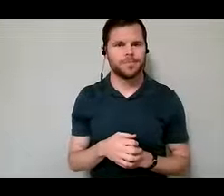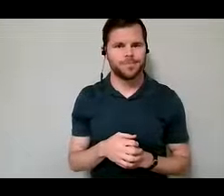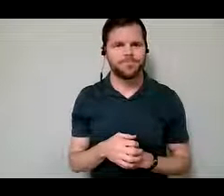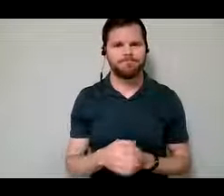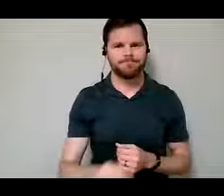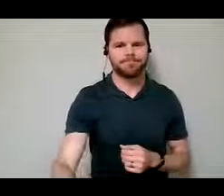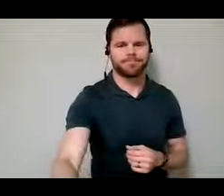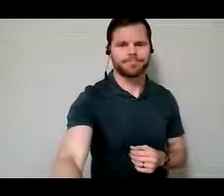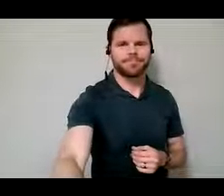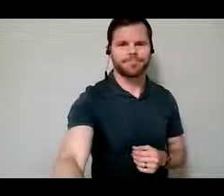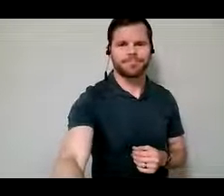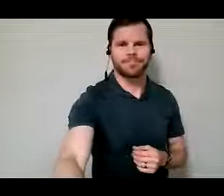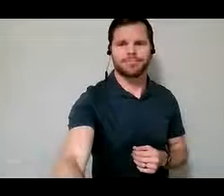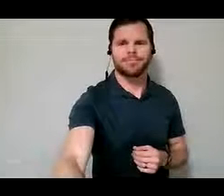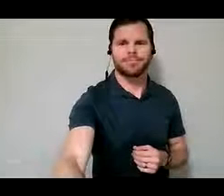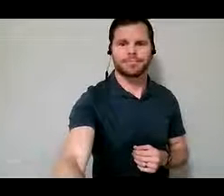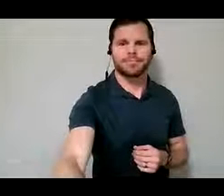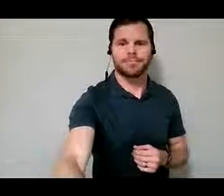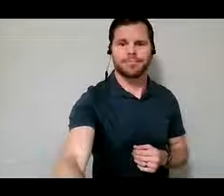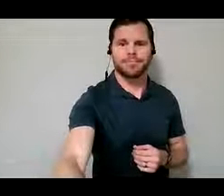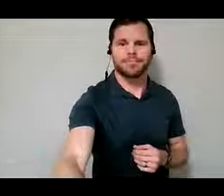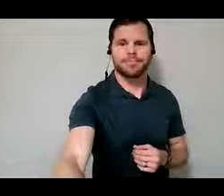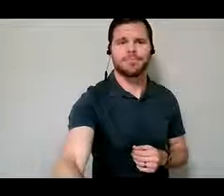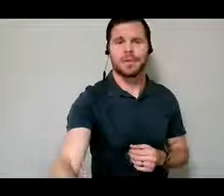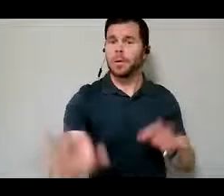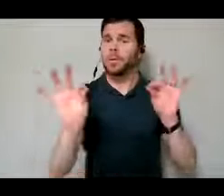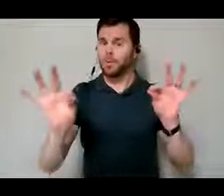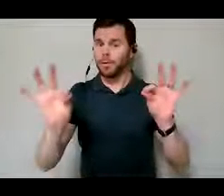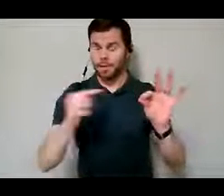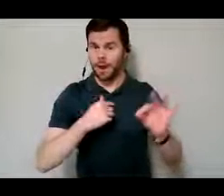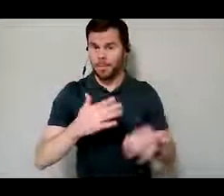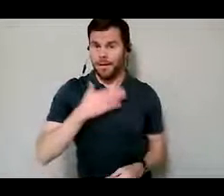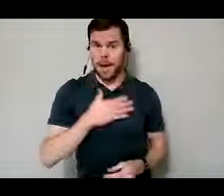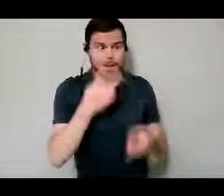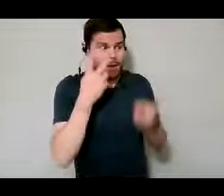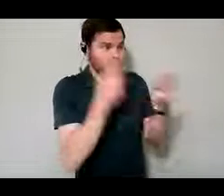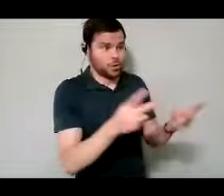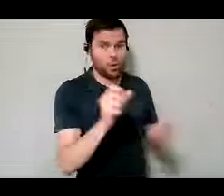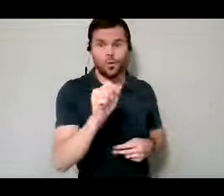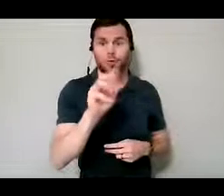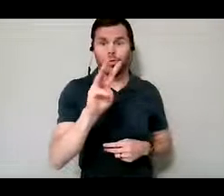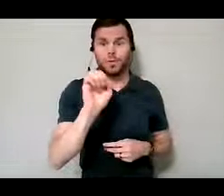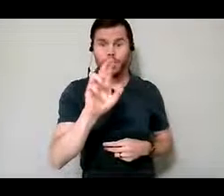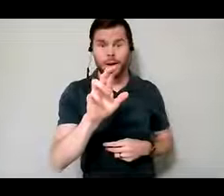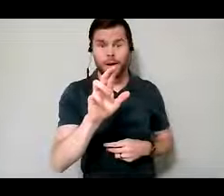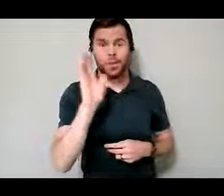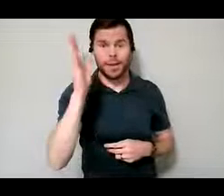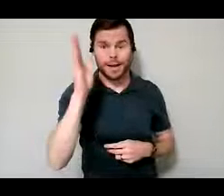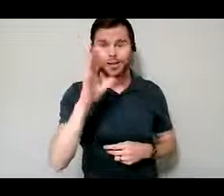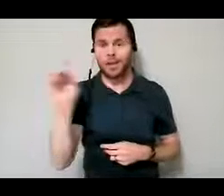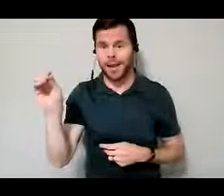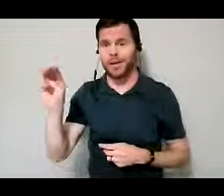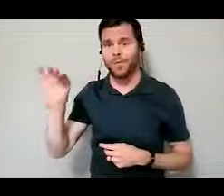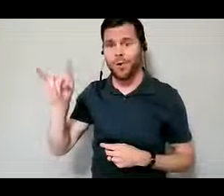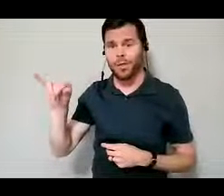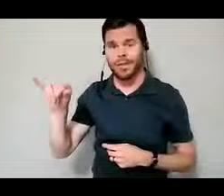Oh, so no problem at all. I'm glad that I actually got to see the SWARE presentation and the one after that. So thanks for having us today. We